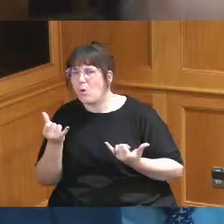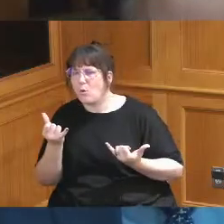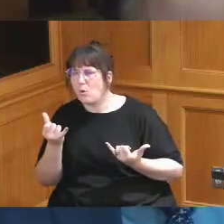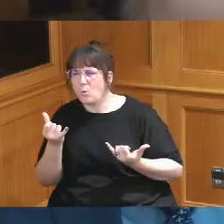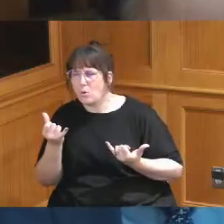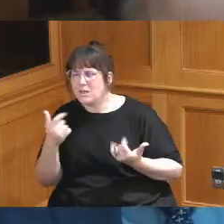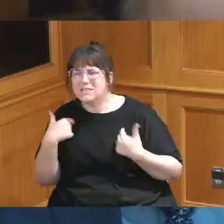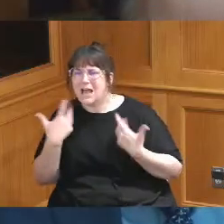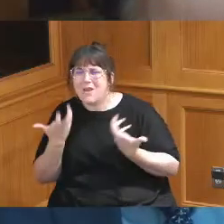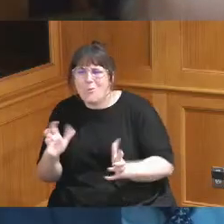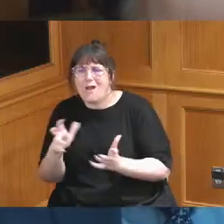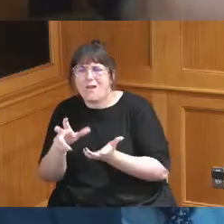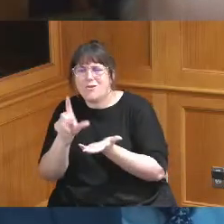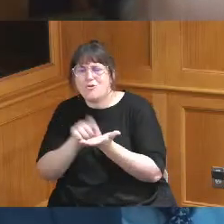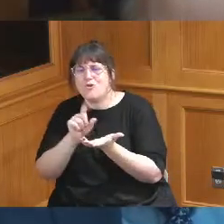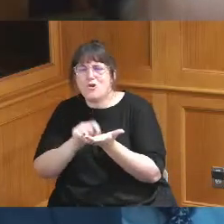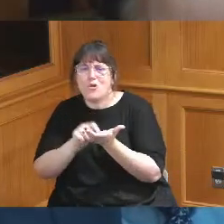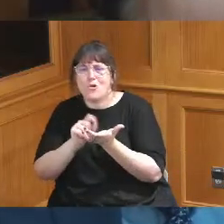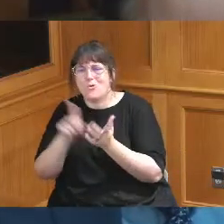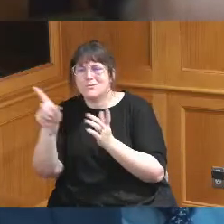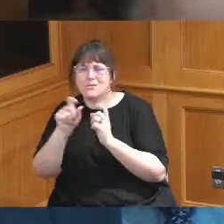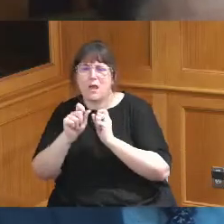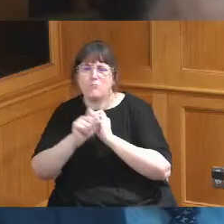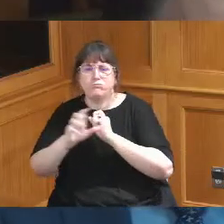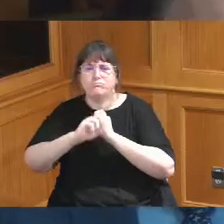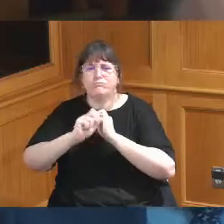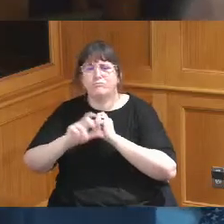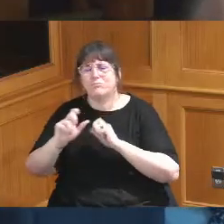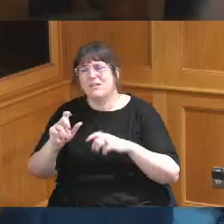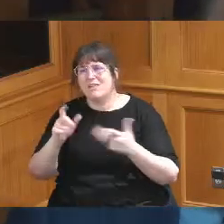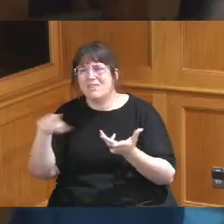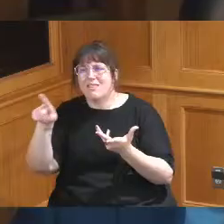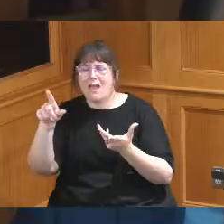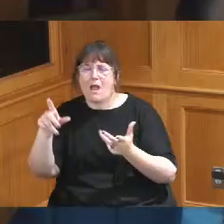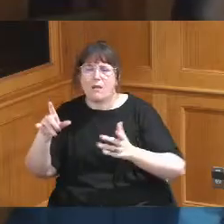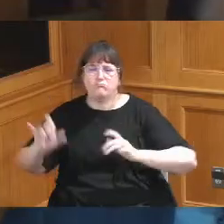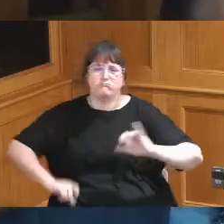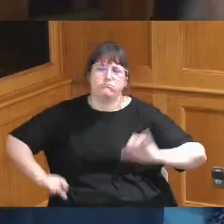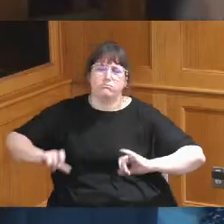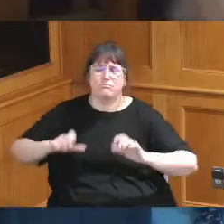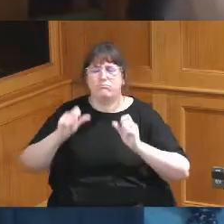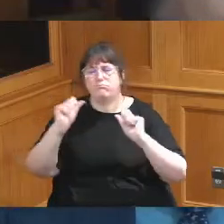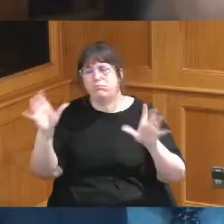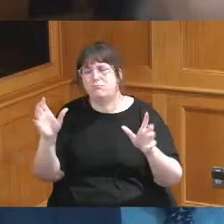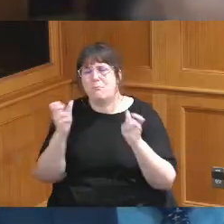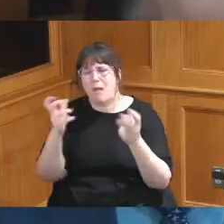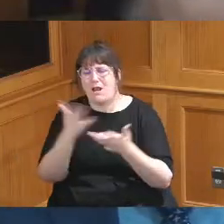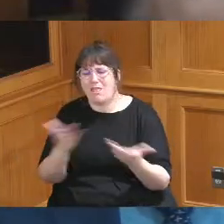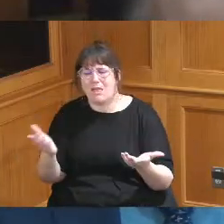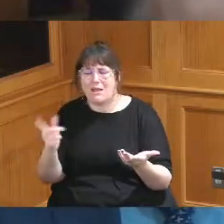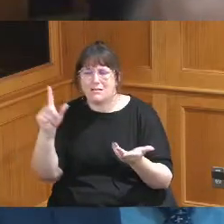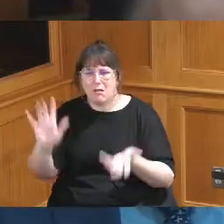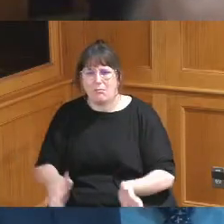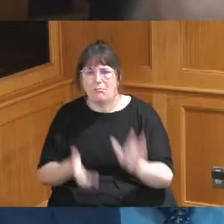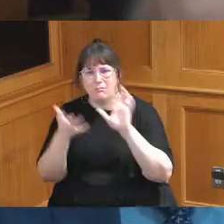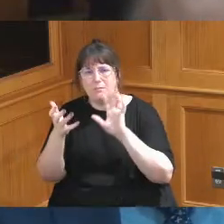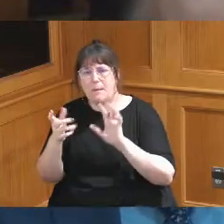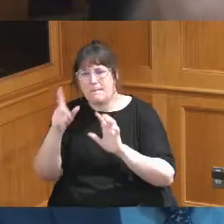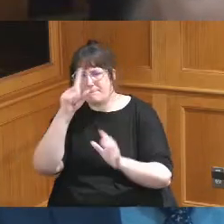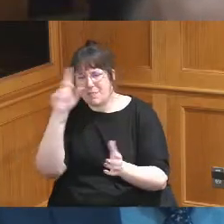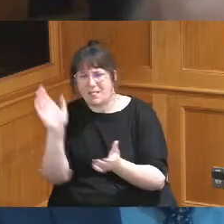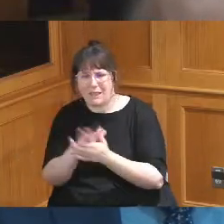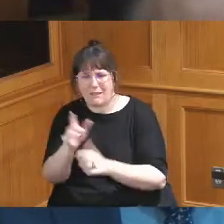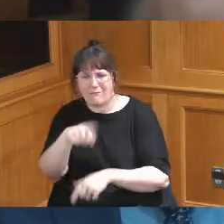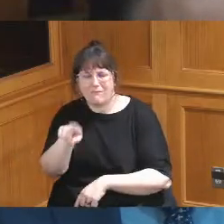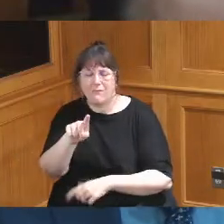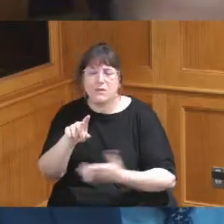running with these blogs. You know, they got these AI blogs out now. They put out a lot of stuff, and they say if they put it out a lot, people will believe it. They